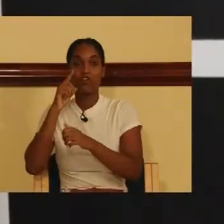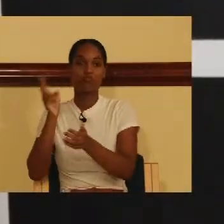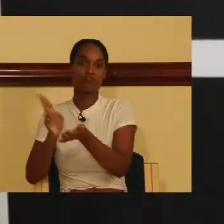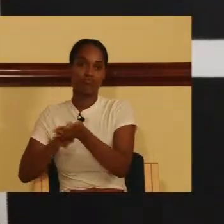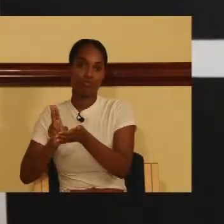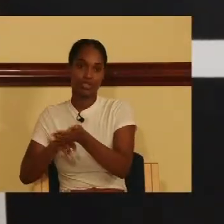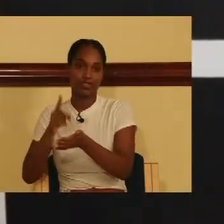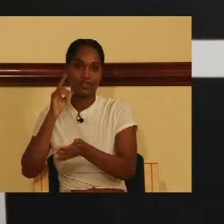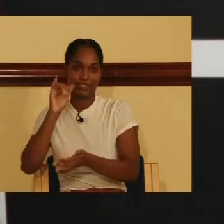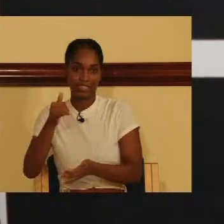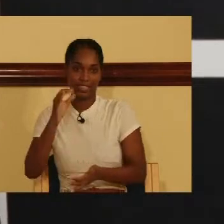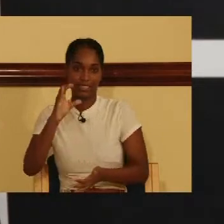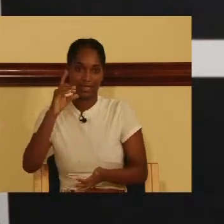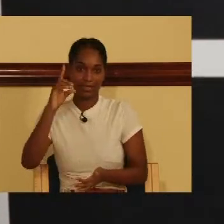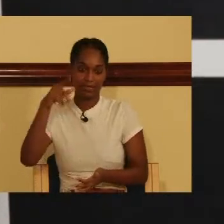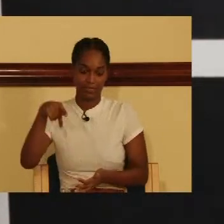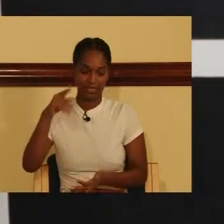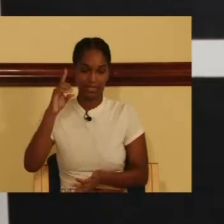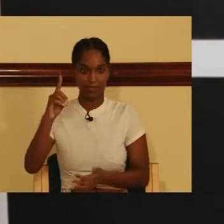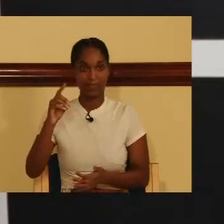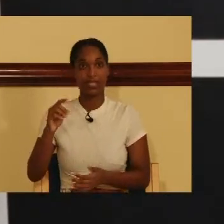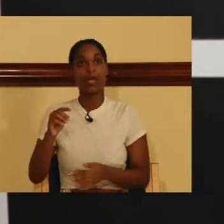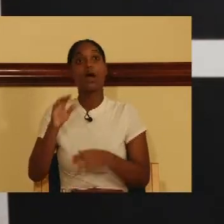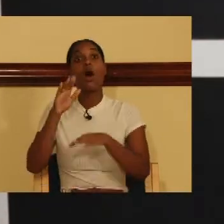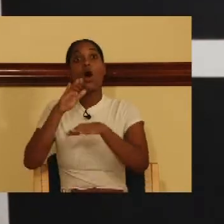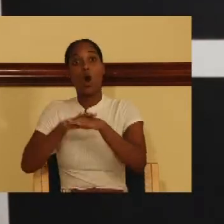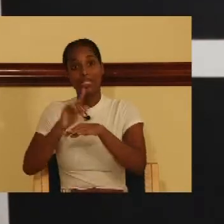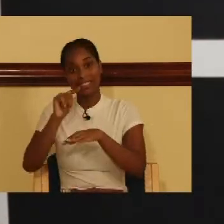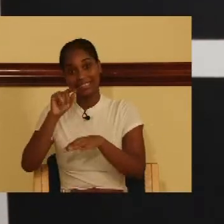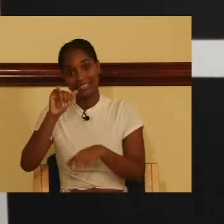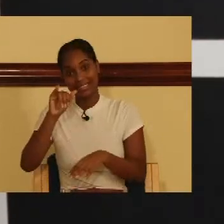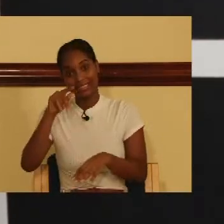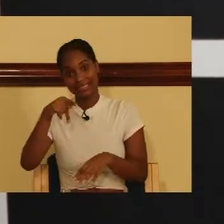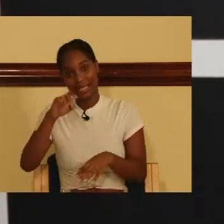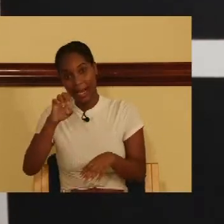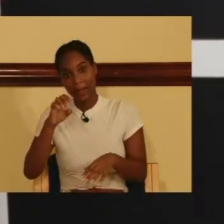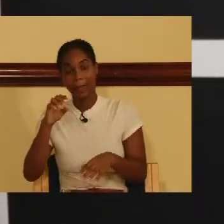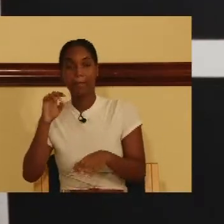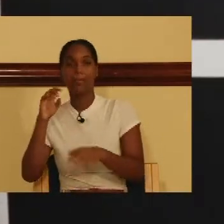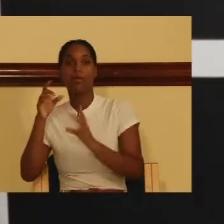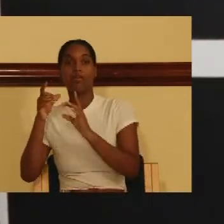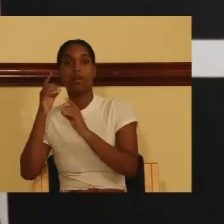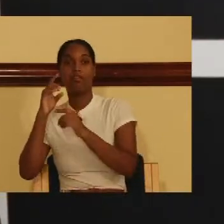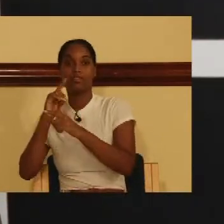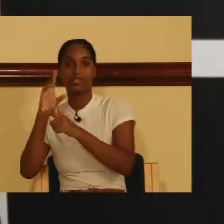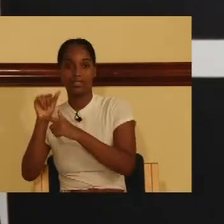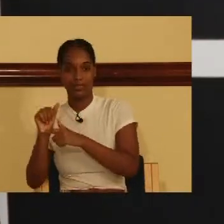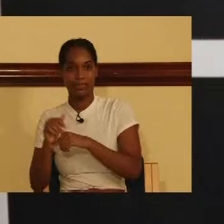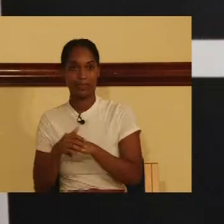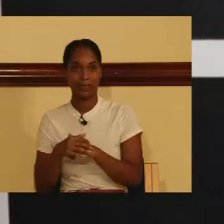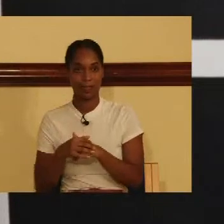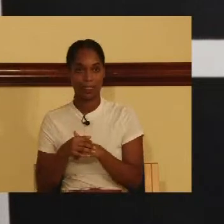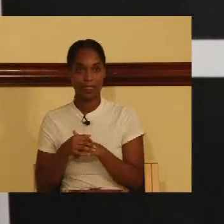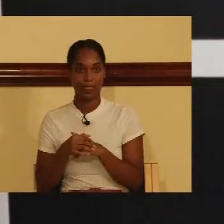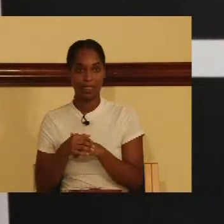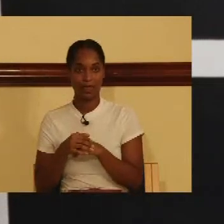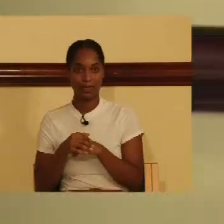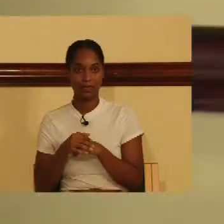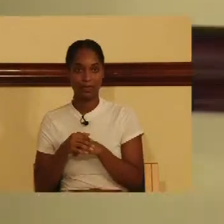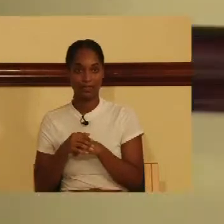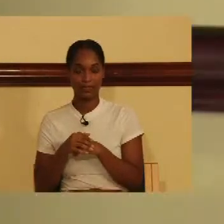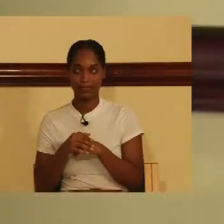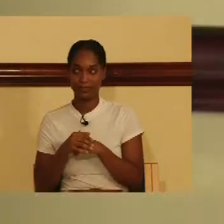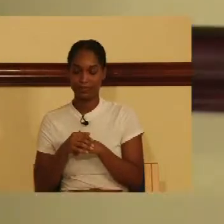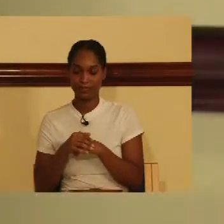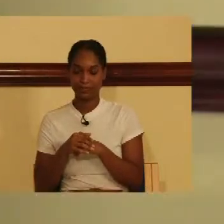disability, based on the classification and the definitions that are provided for us as a society based on the Disabilities Act.